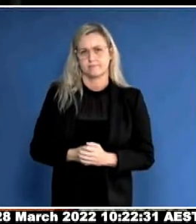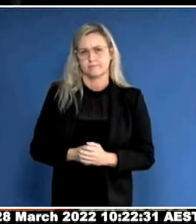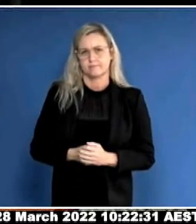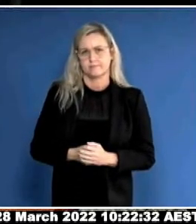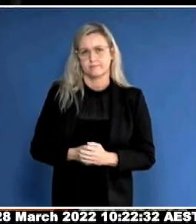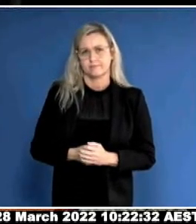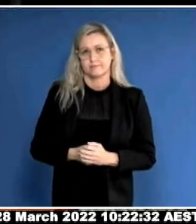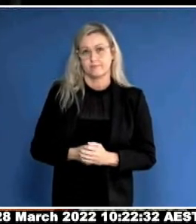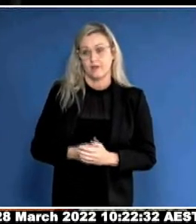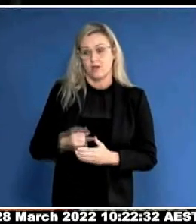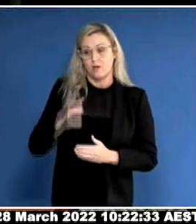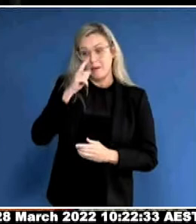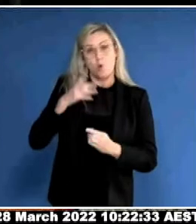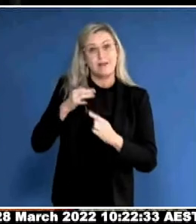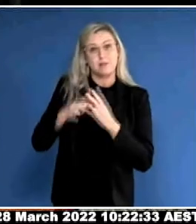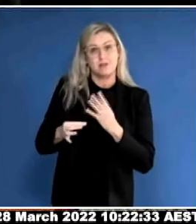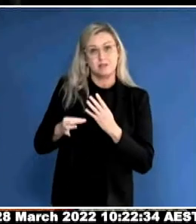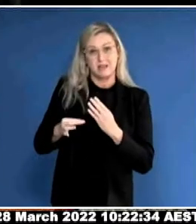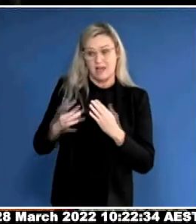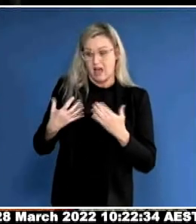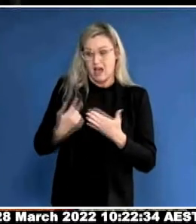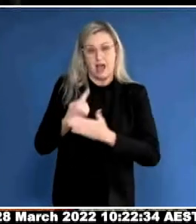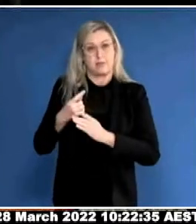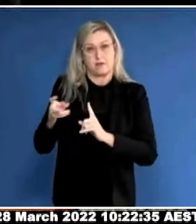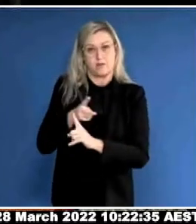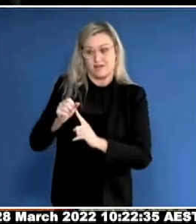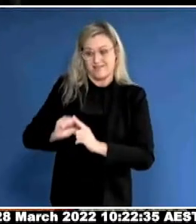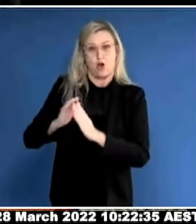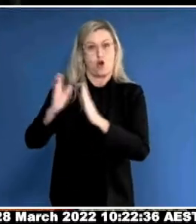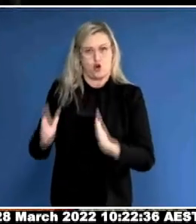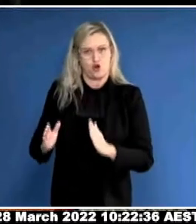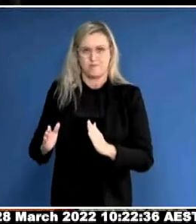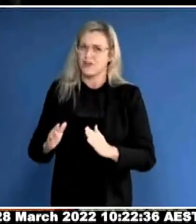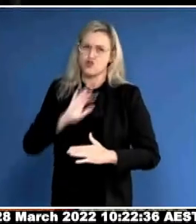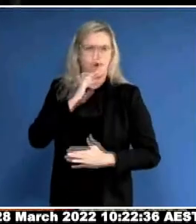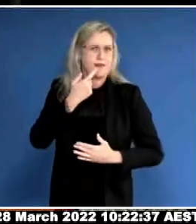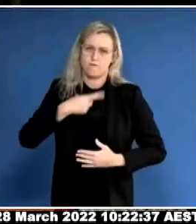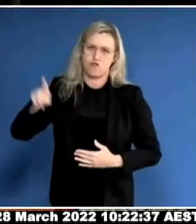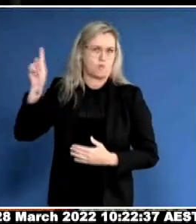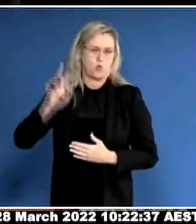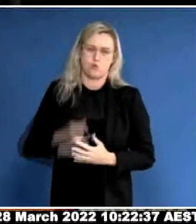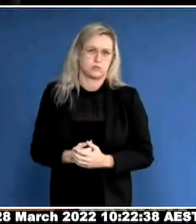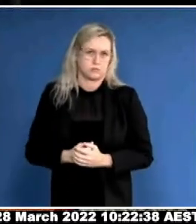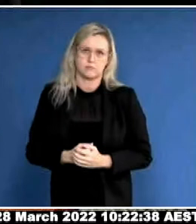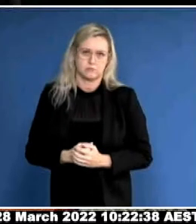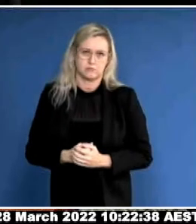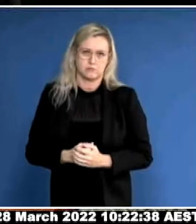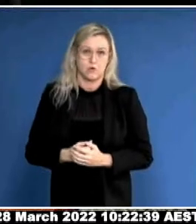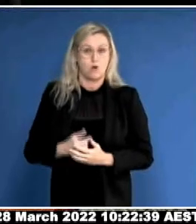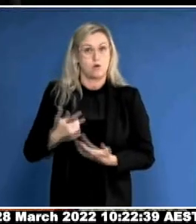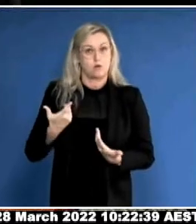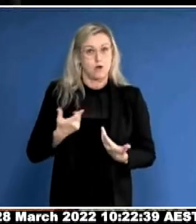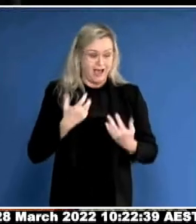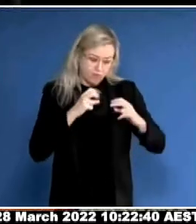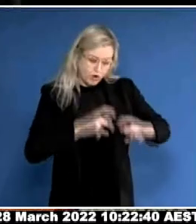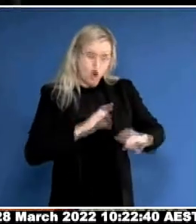underreported. The responses identified barriers leading to underreporting, which included not